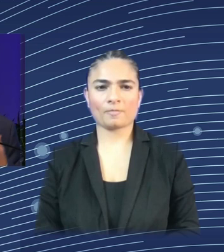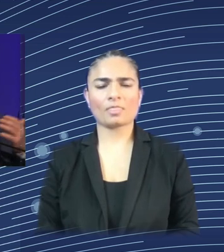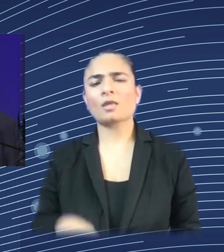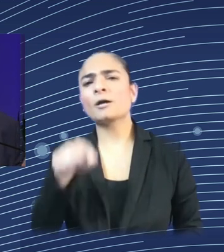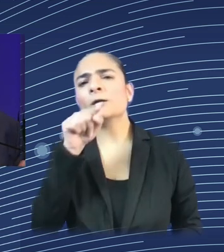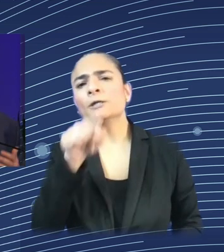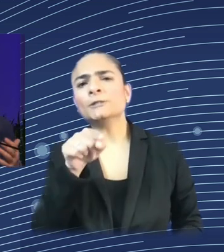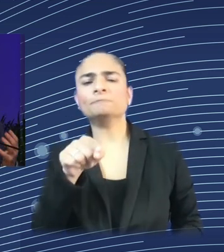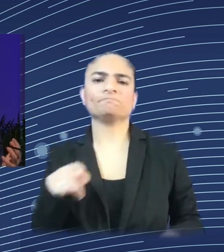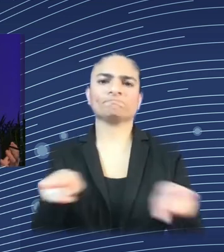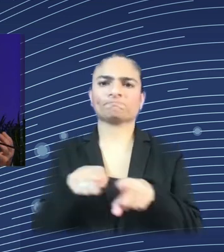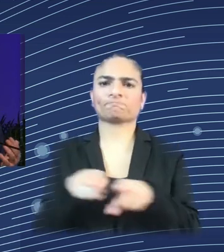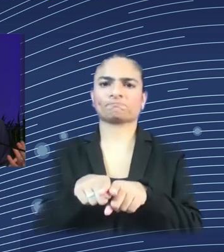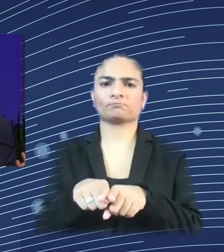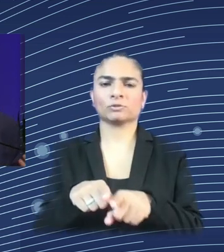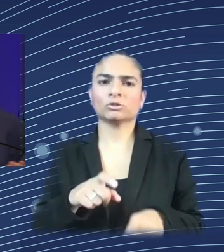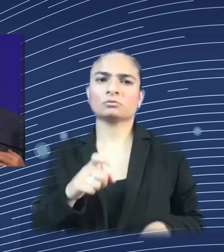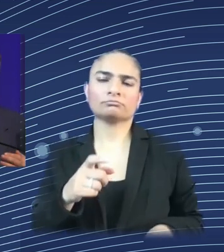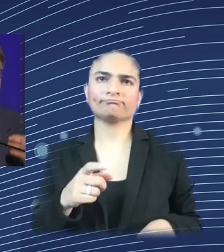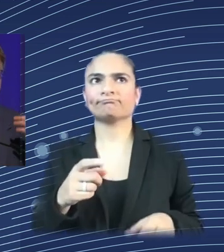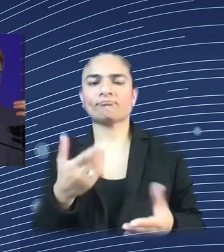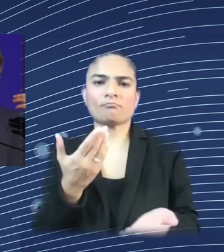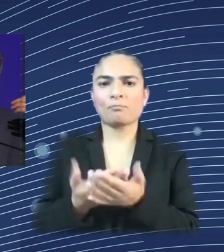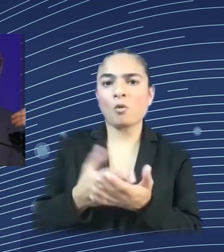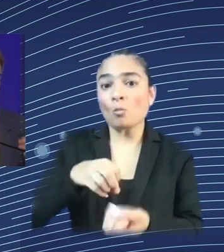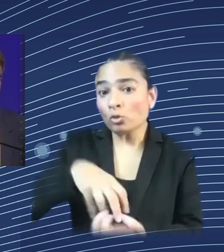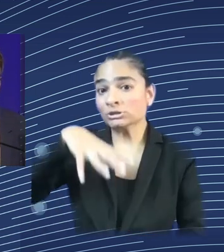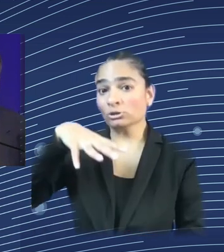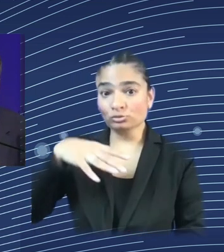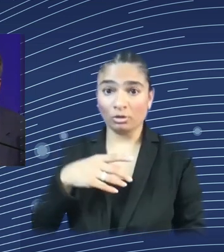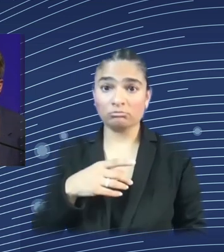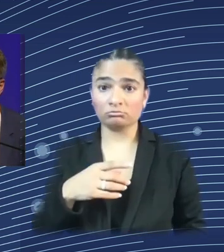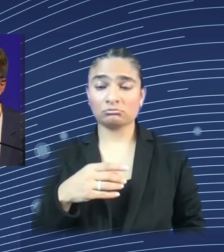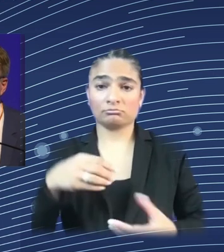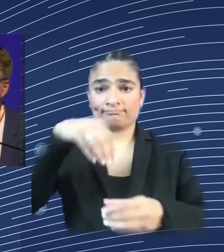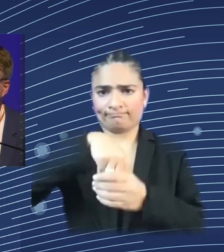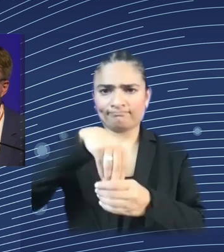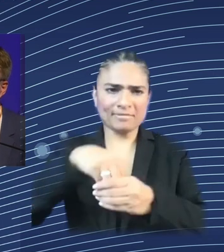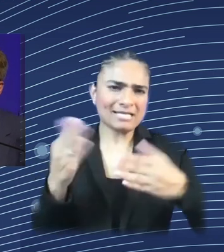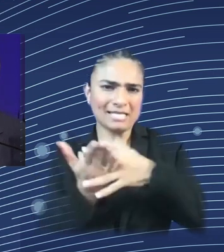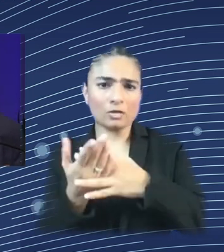Nudging, you know all what this means. That means we are using communication campaigns